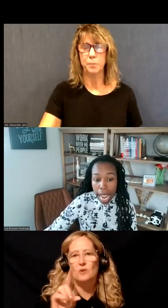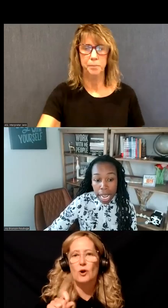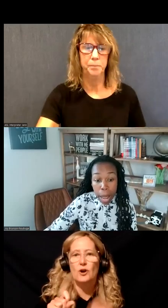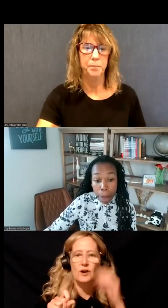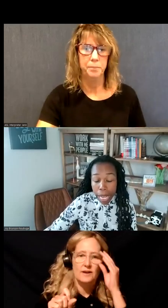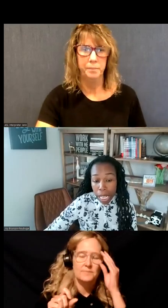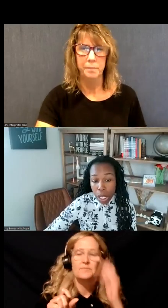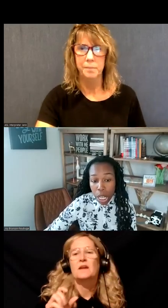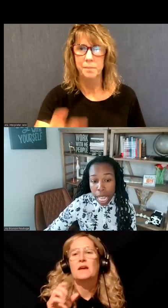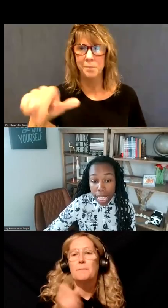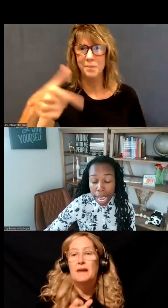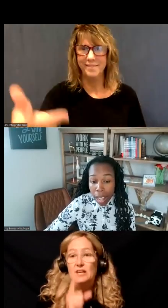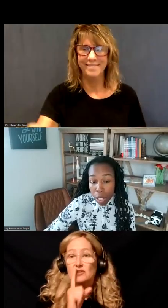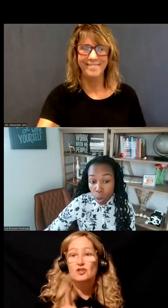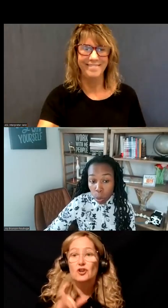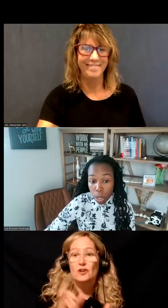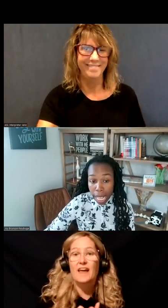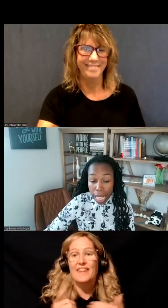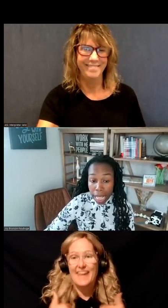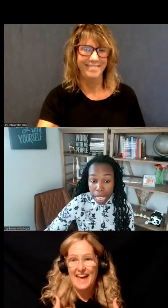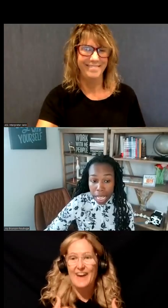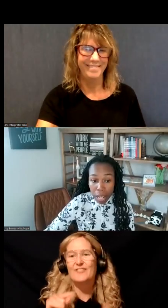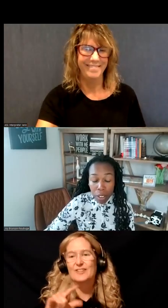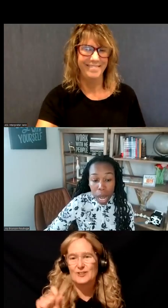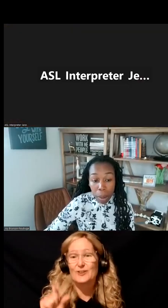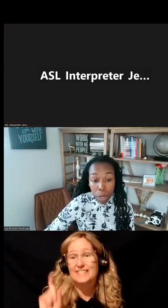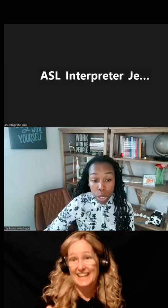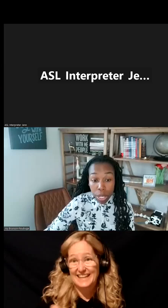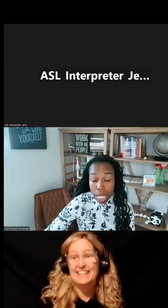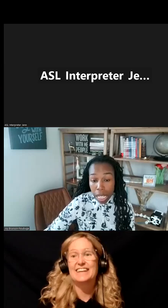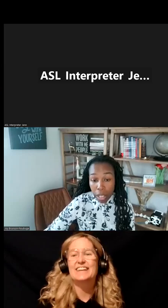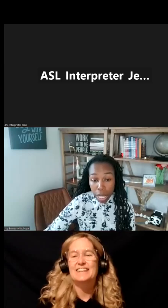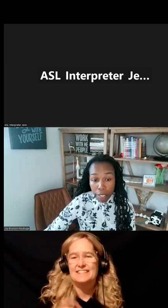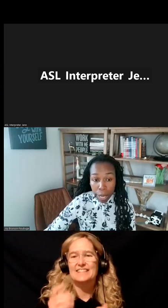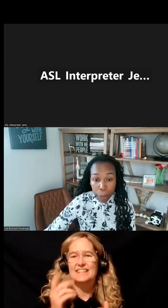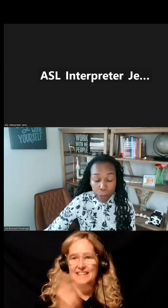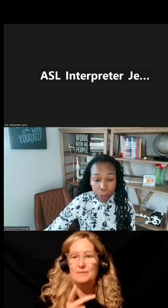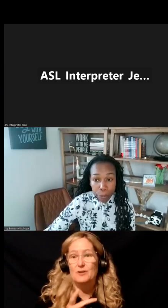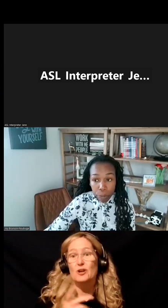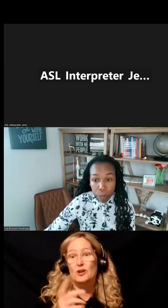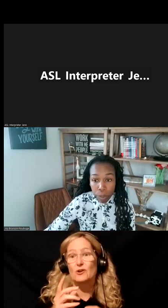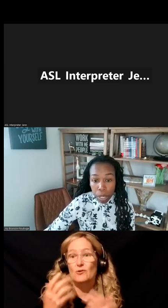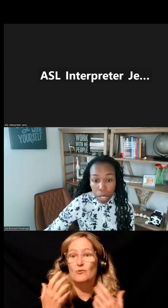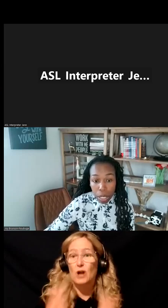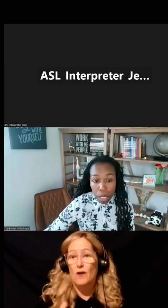disorder, and making sure that they have the tools that they need to sustain their recovery.